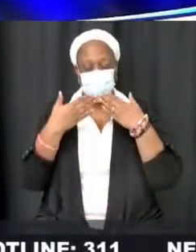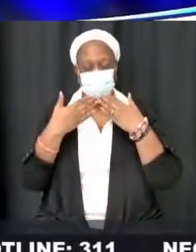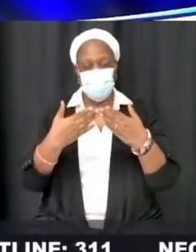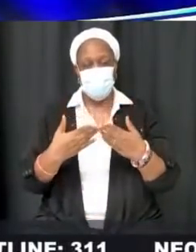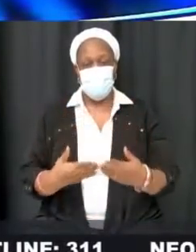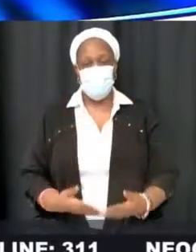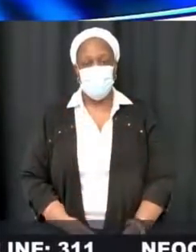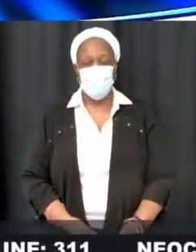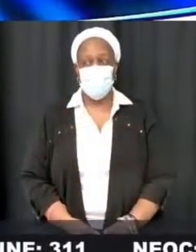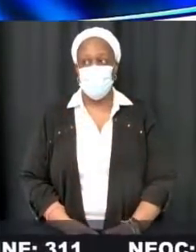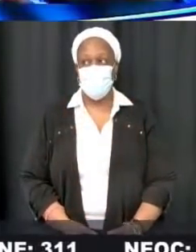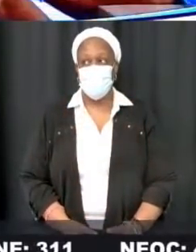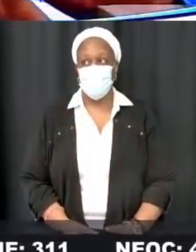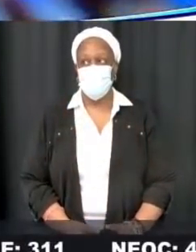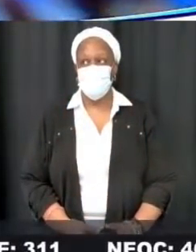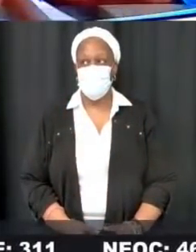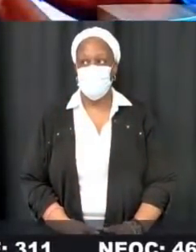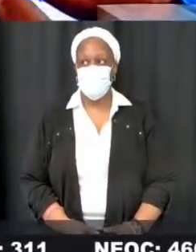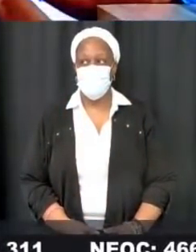much.